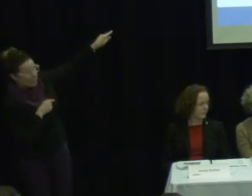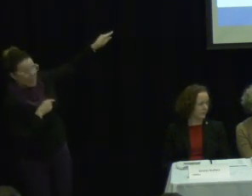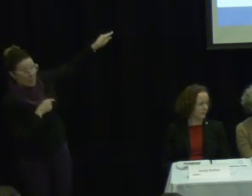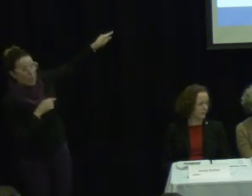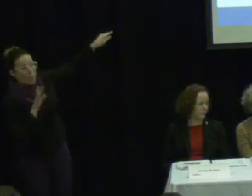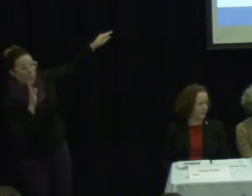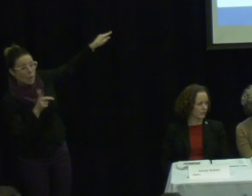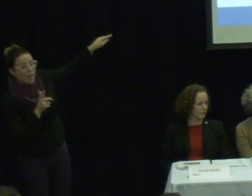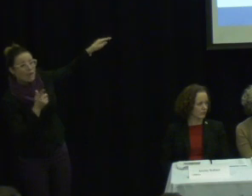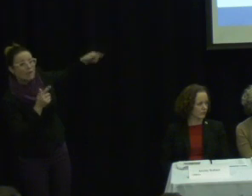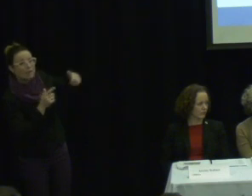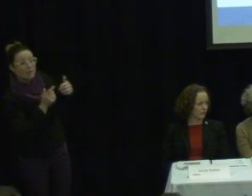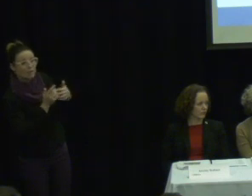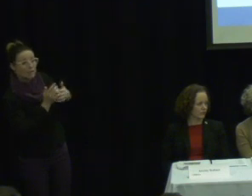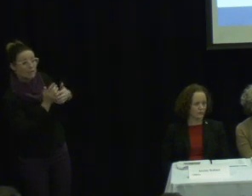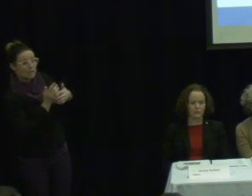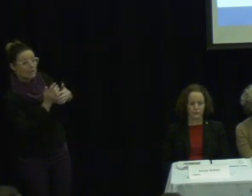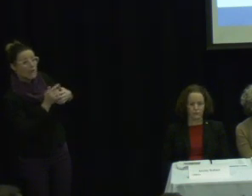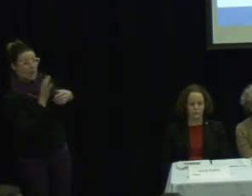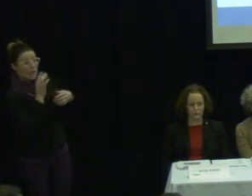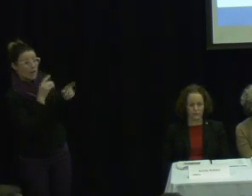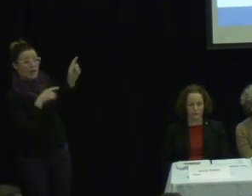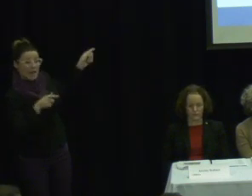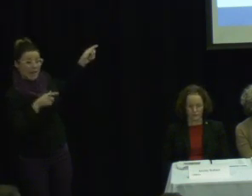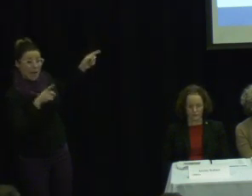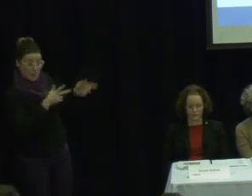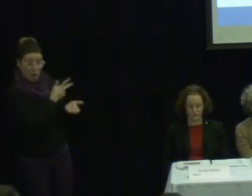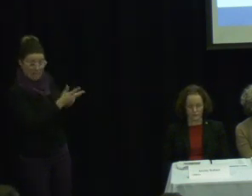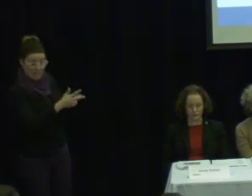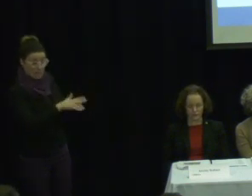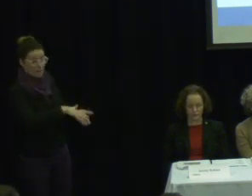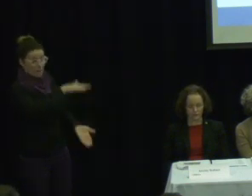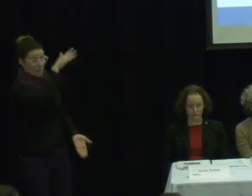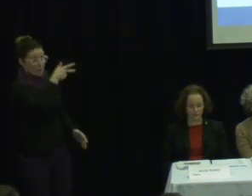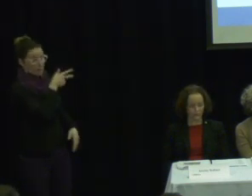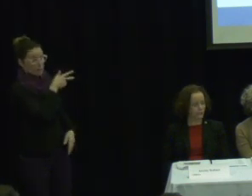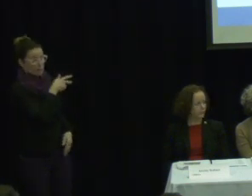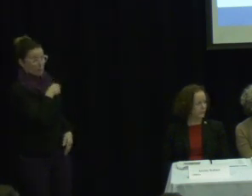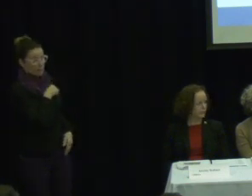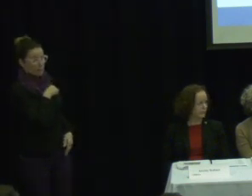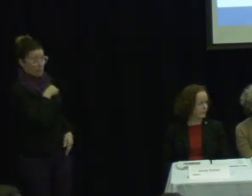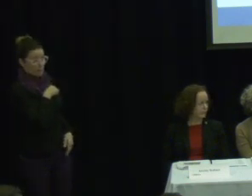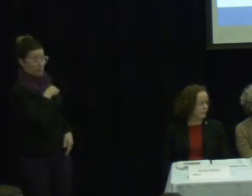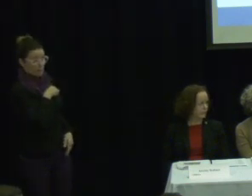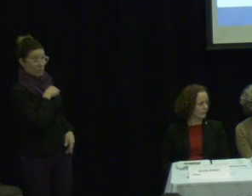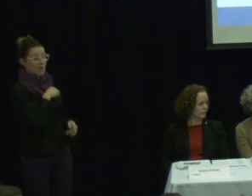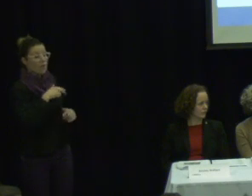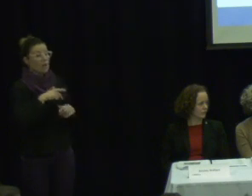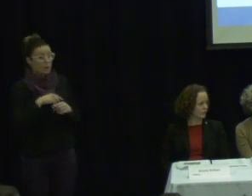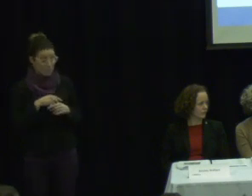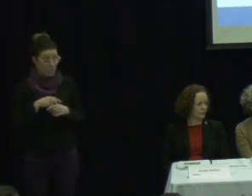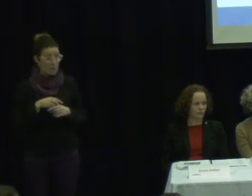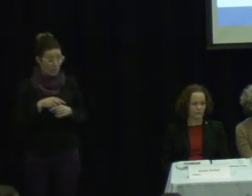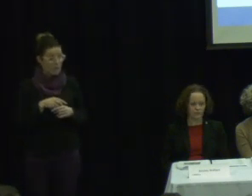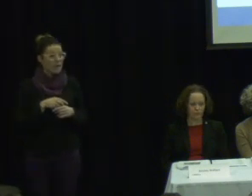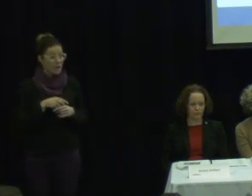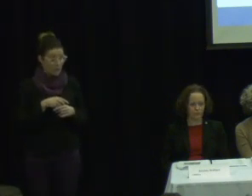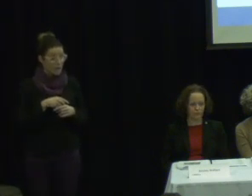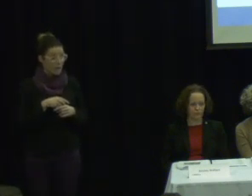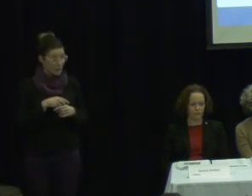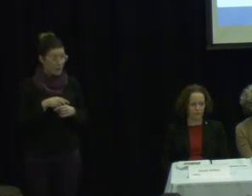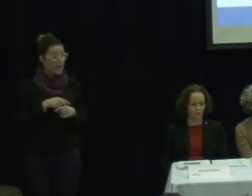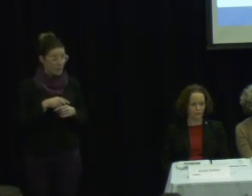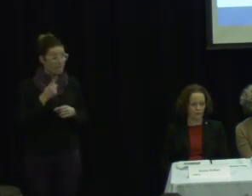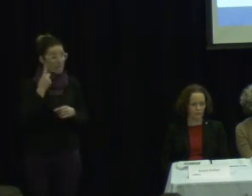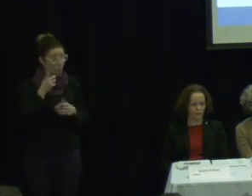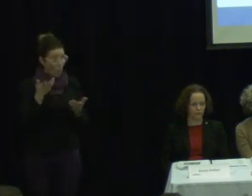very careful stabilizing the Gorham campus and moving forward with having an option to be here in Portland. And by the way, we